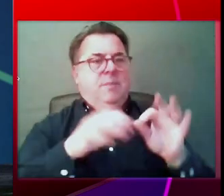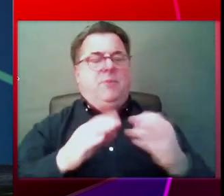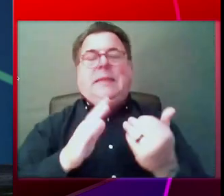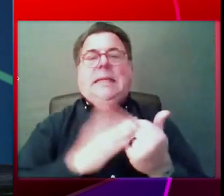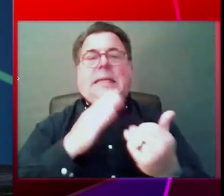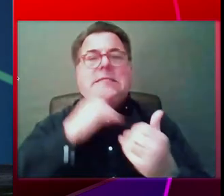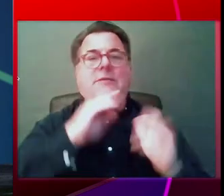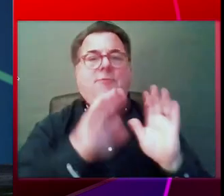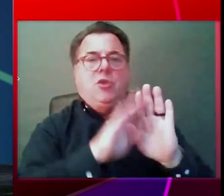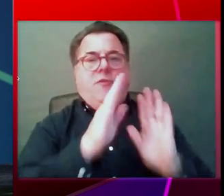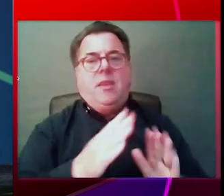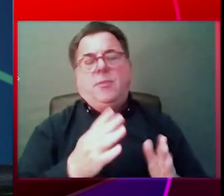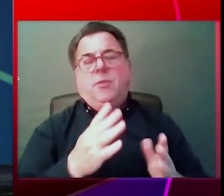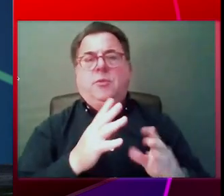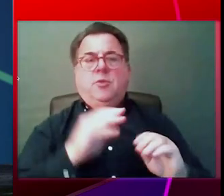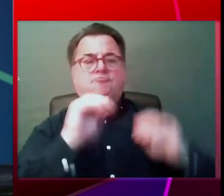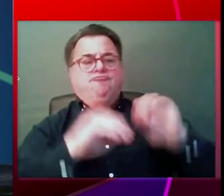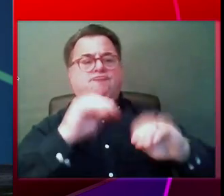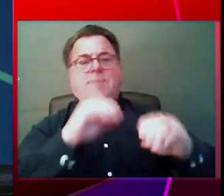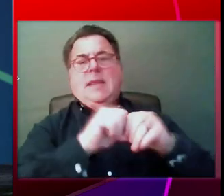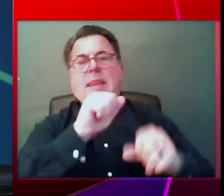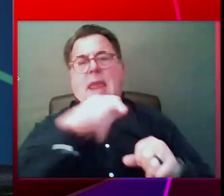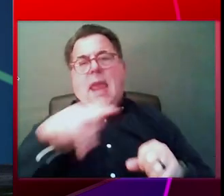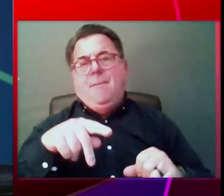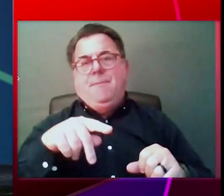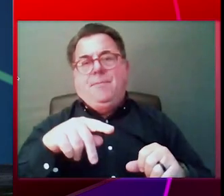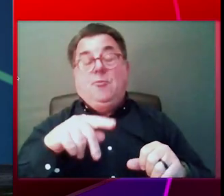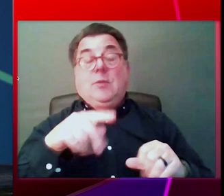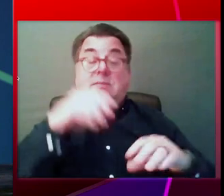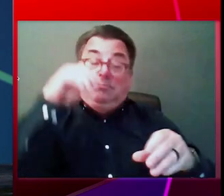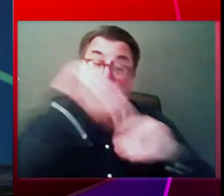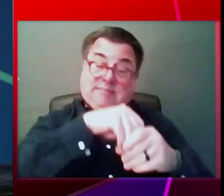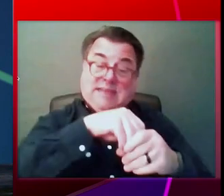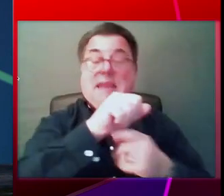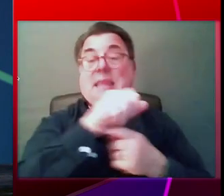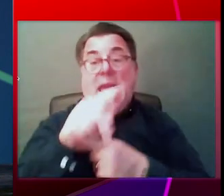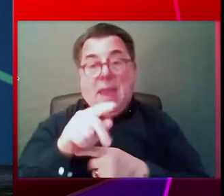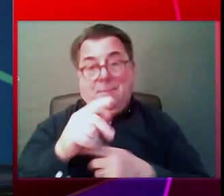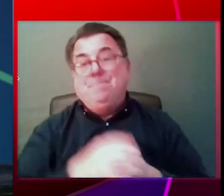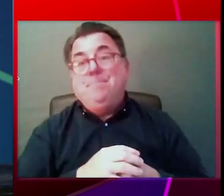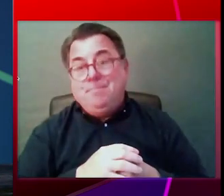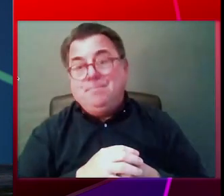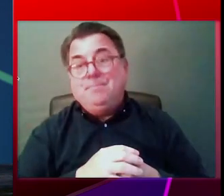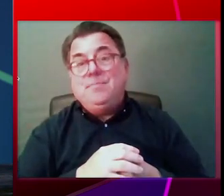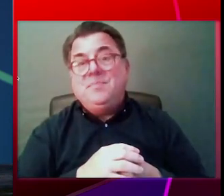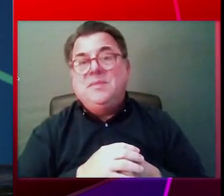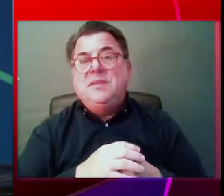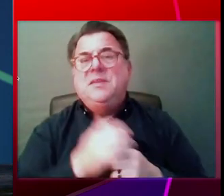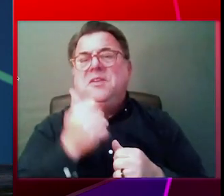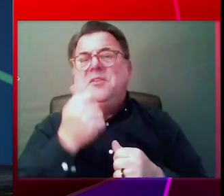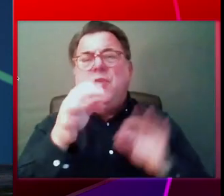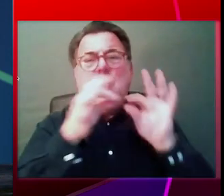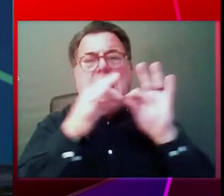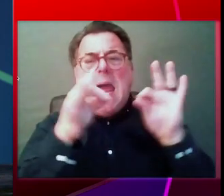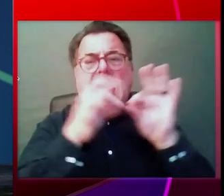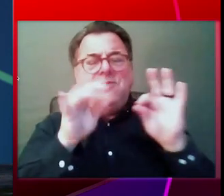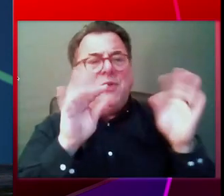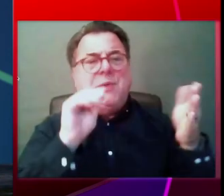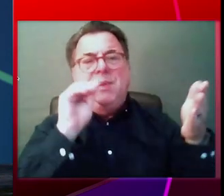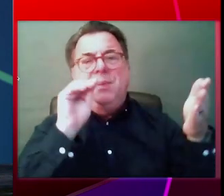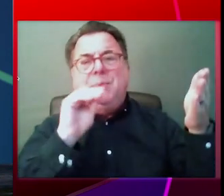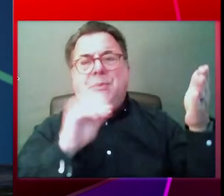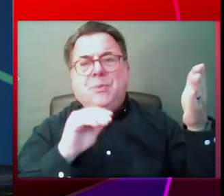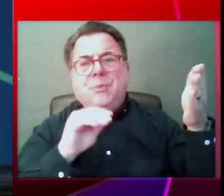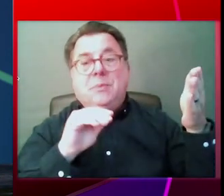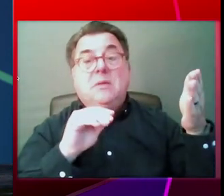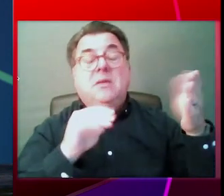a developer to embed these capabilities into their app with just a few lines of code so that they can move on to the features that they need to